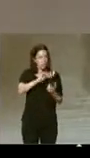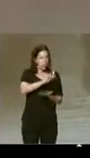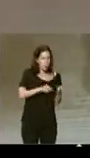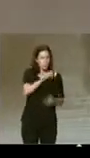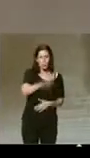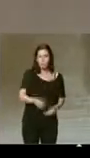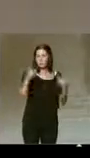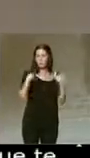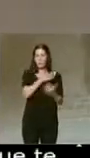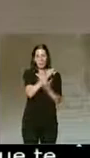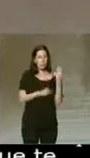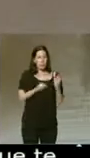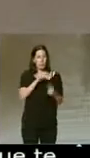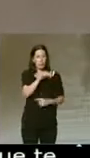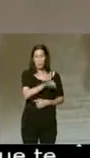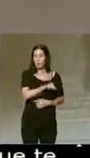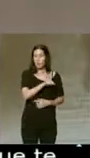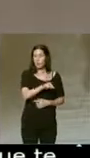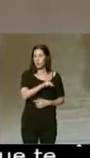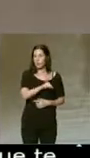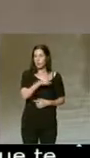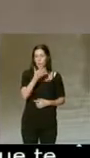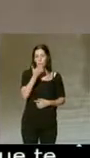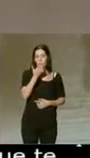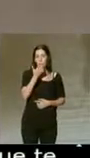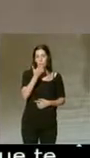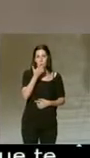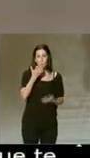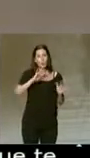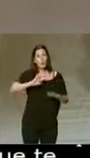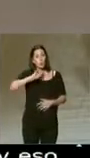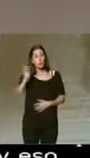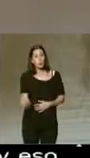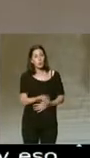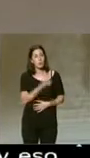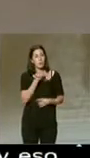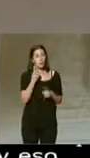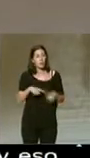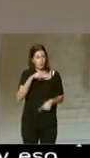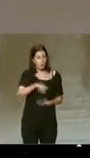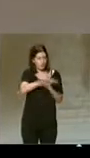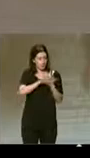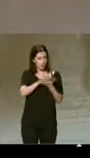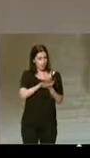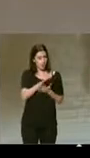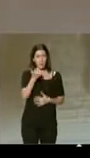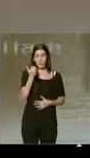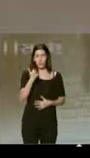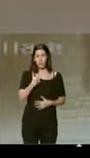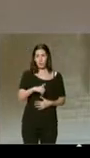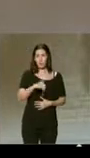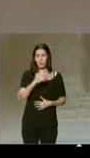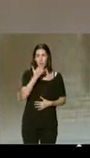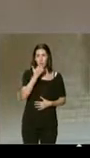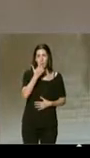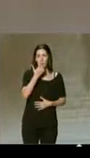very valuable, just as valuable as the interface creator, and they are not adequately involved. But another point that